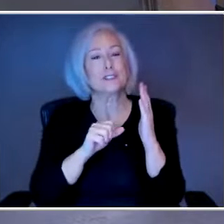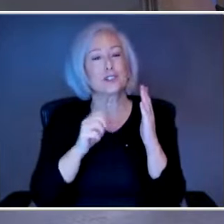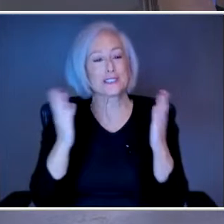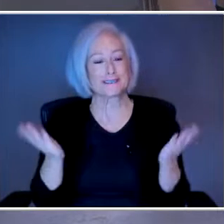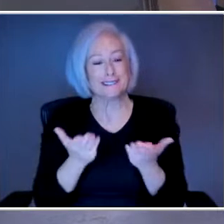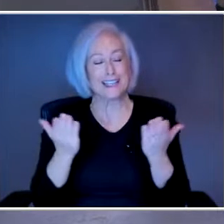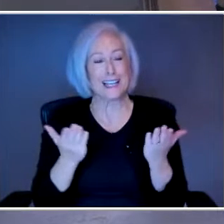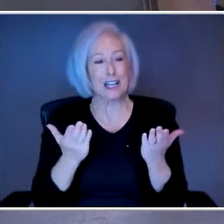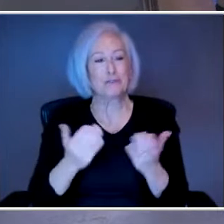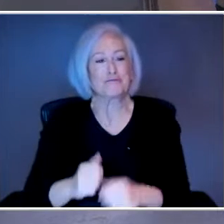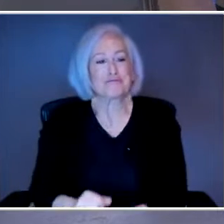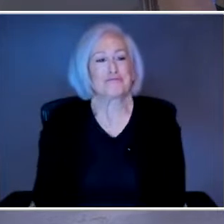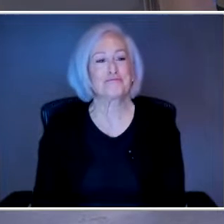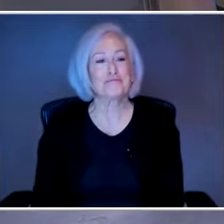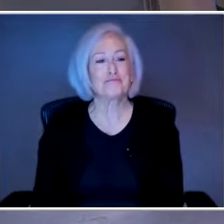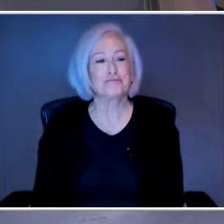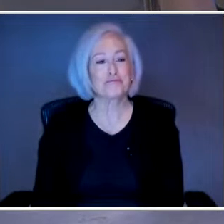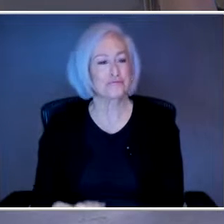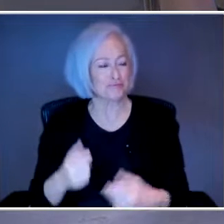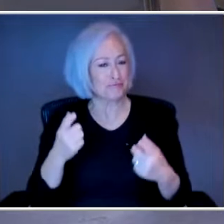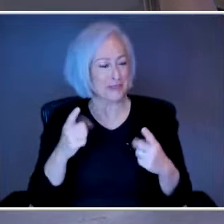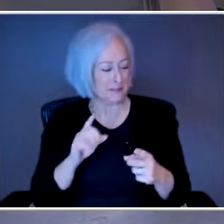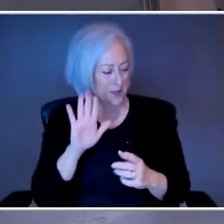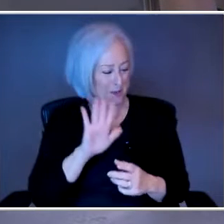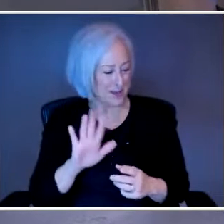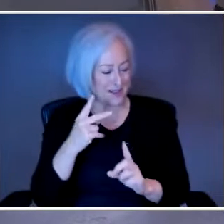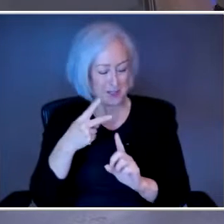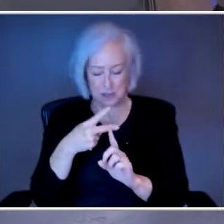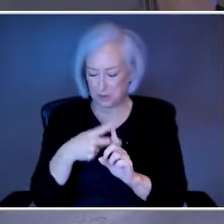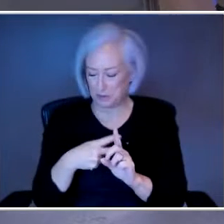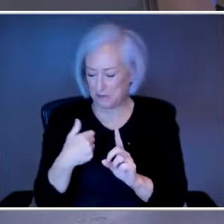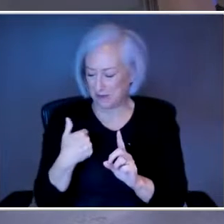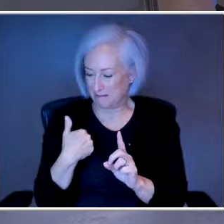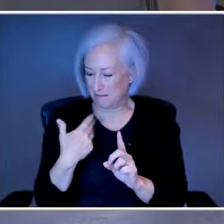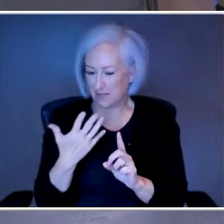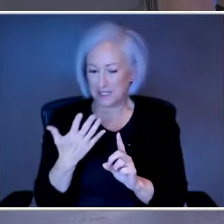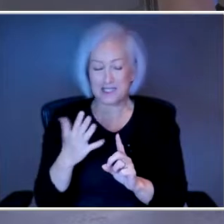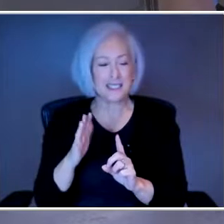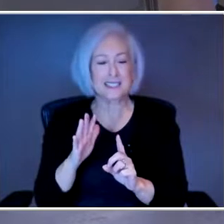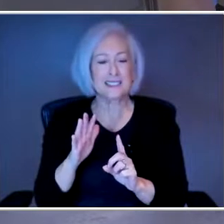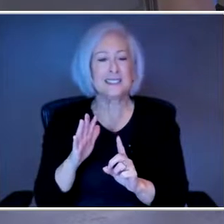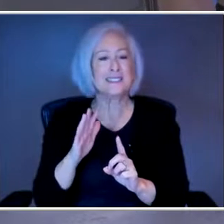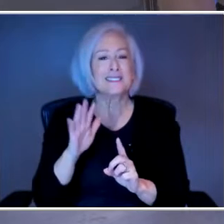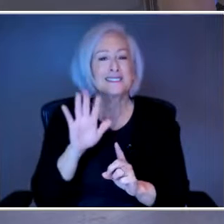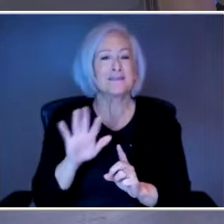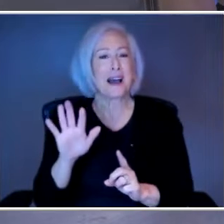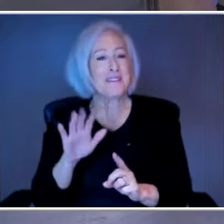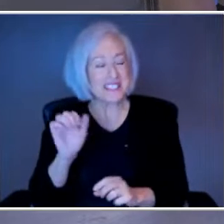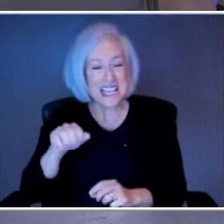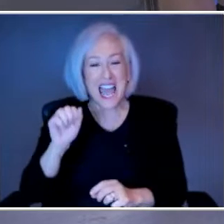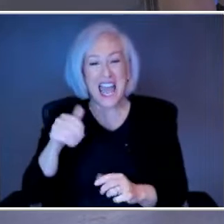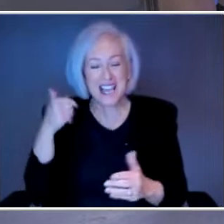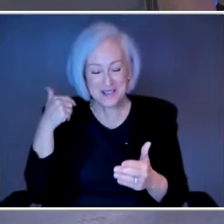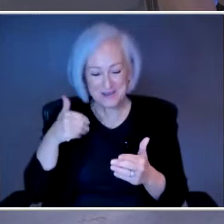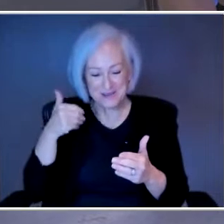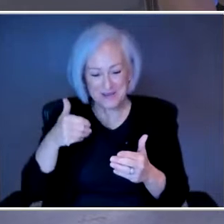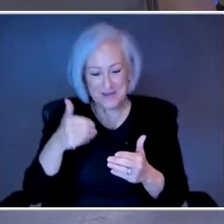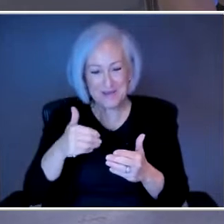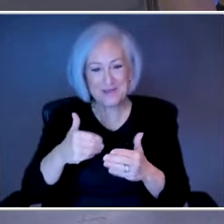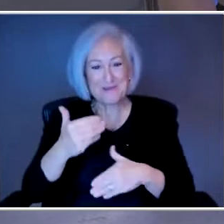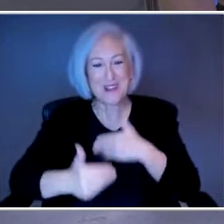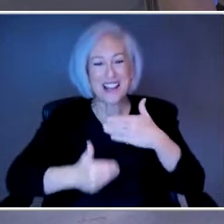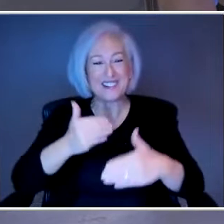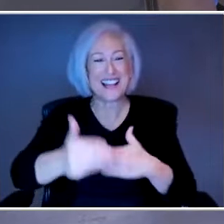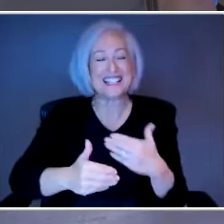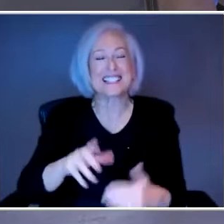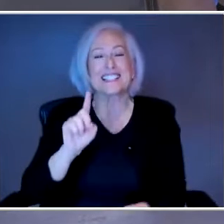10 months ago? 10, closer to 10. I think it was June sometime. Okay, so we're getting there. Yeah. Getting there, making progress. Dr. Jaley, a lot